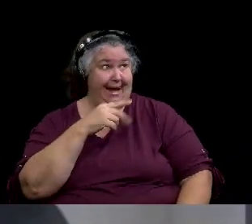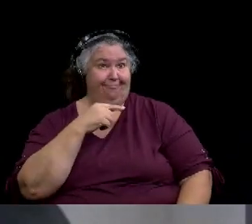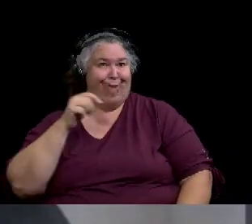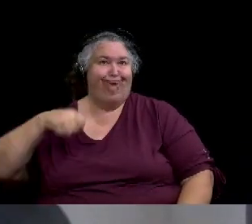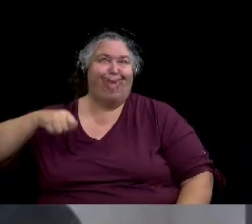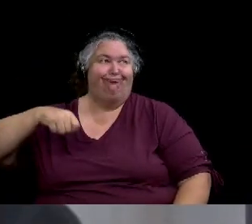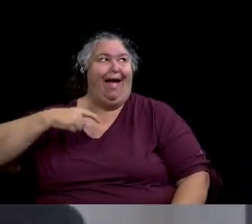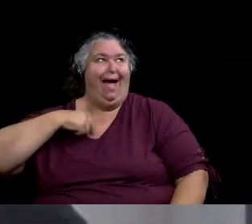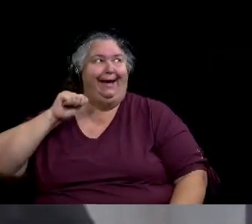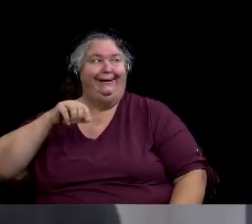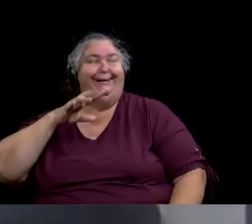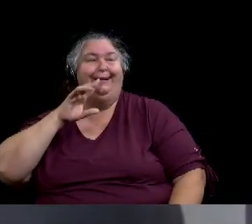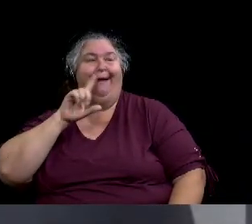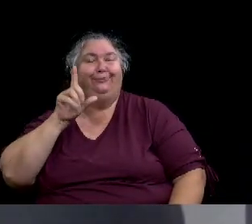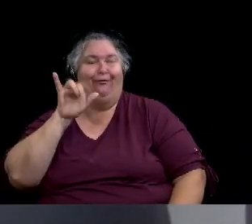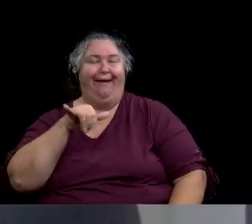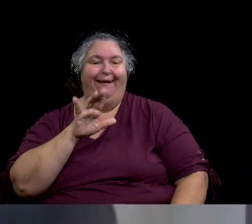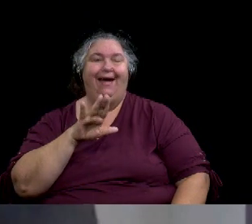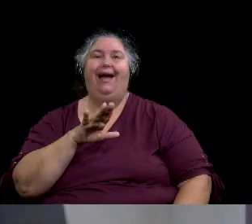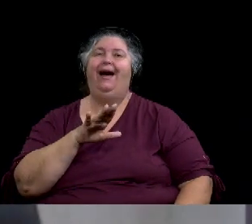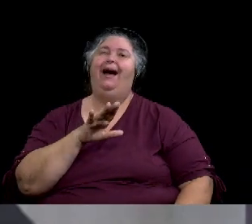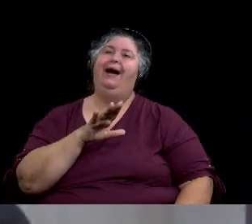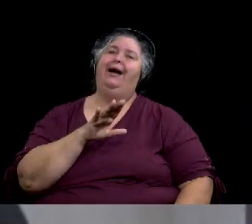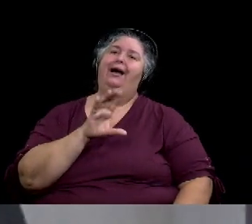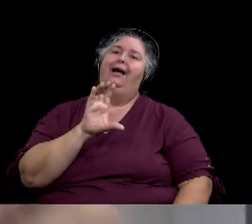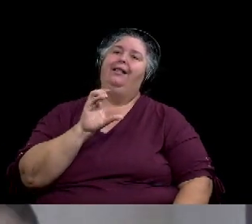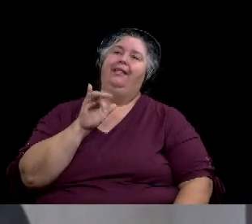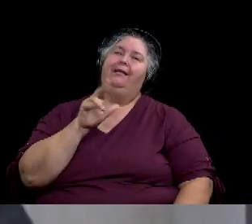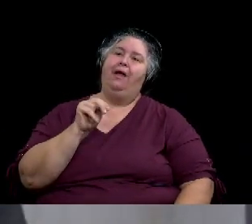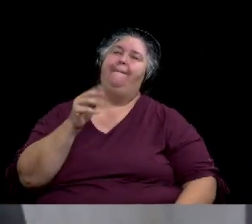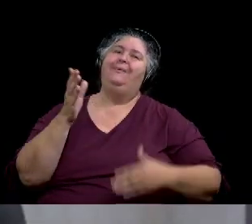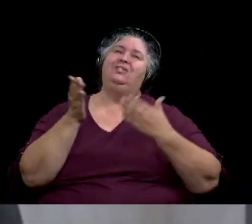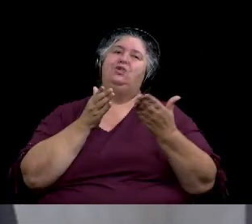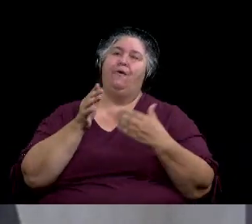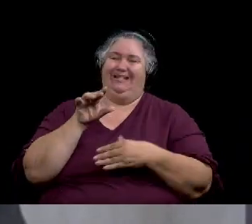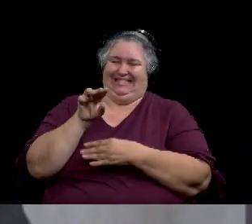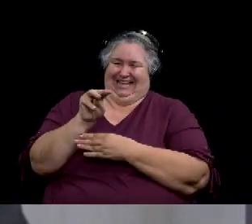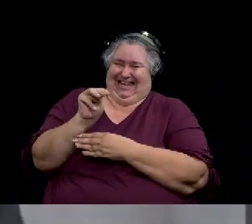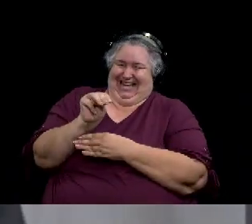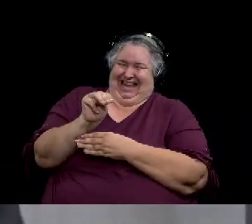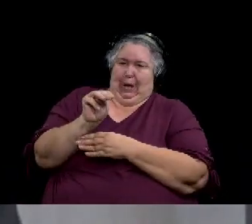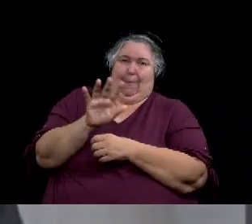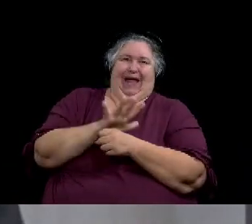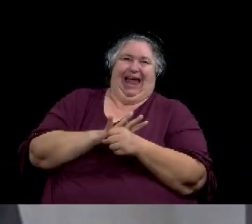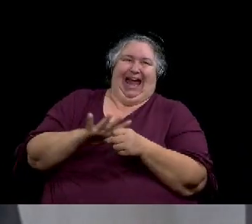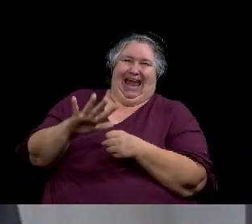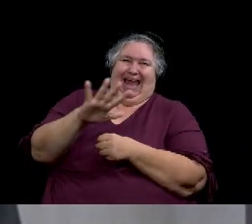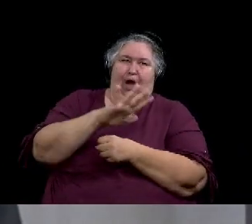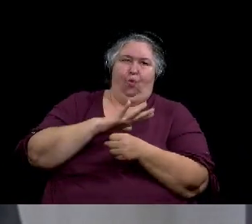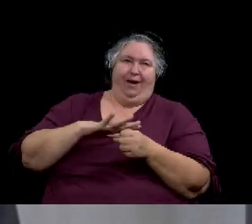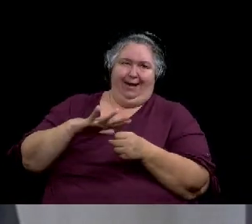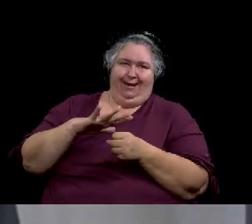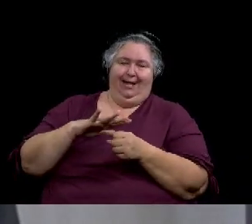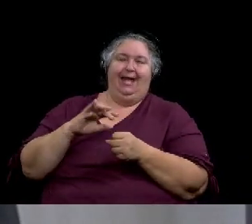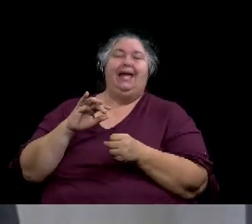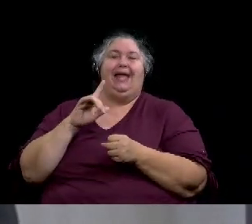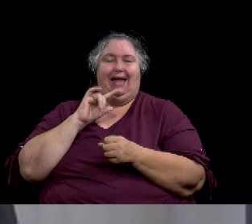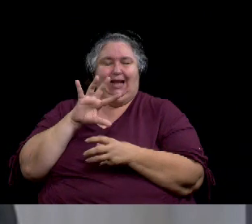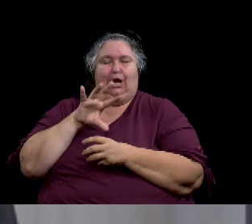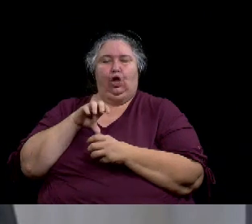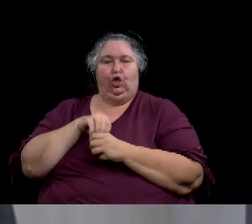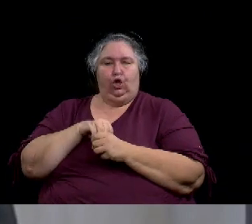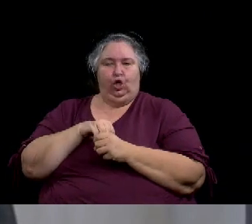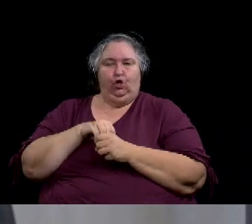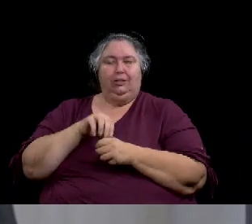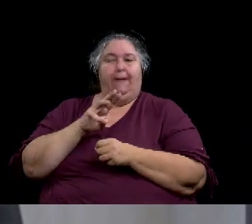the trauma service area M is smaller counties around the larger county, which